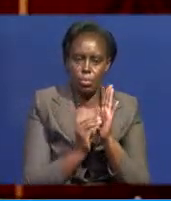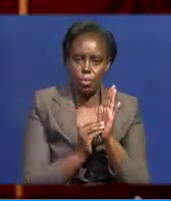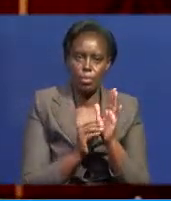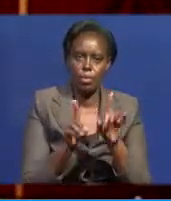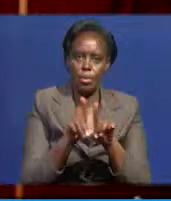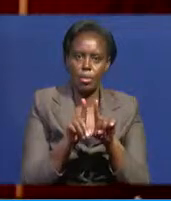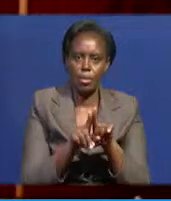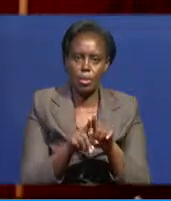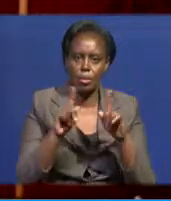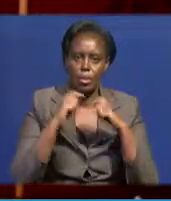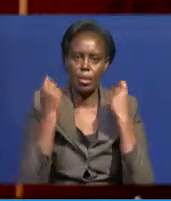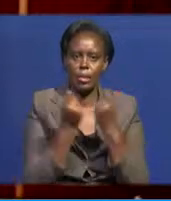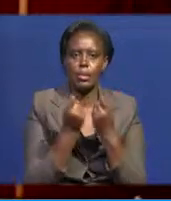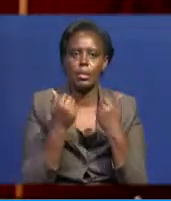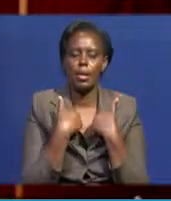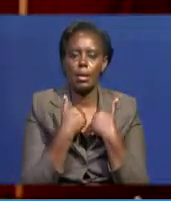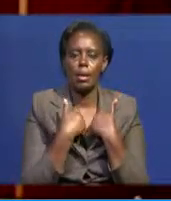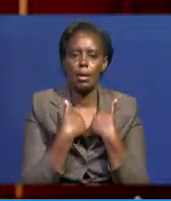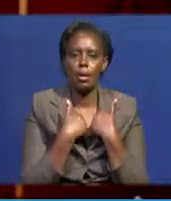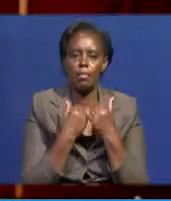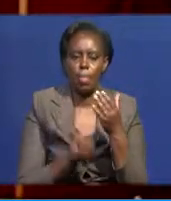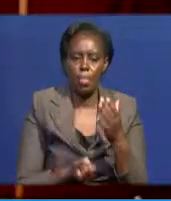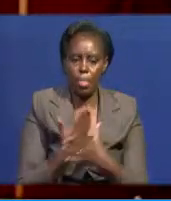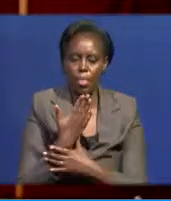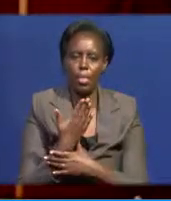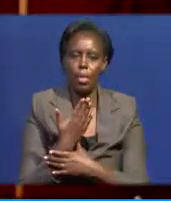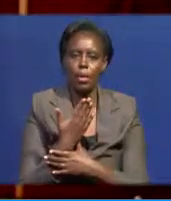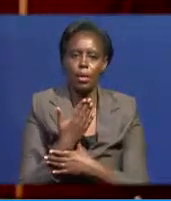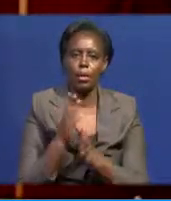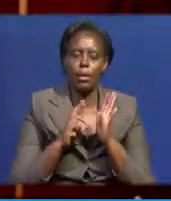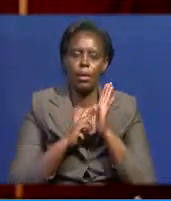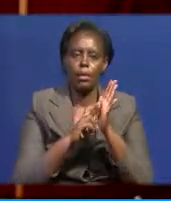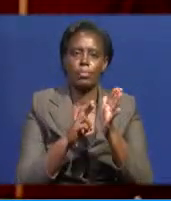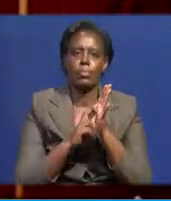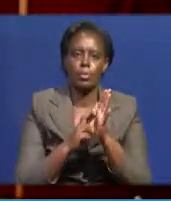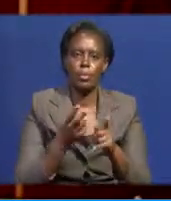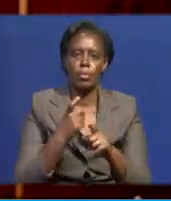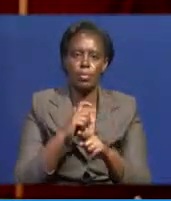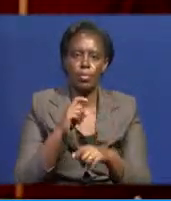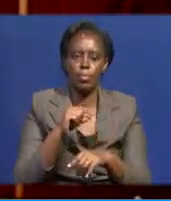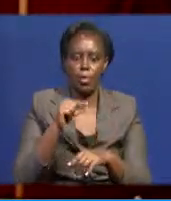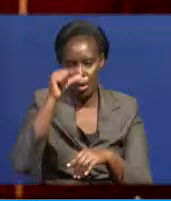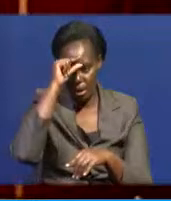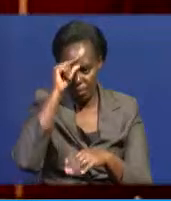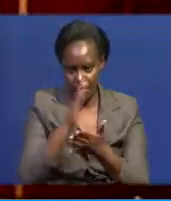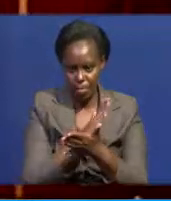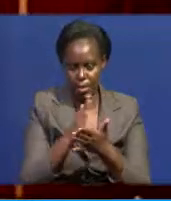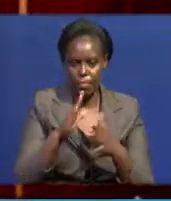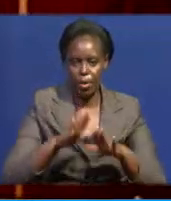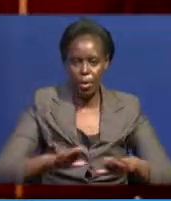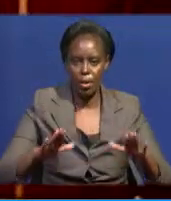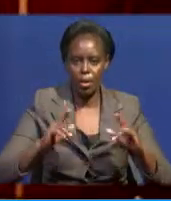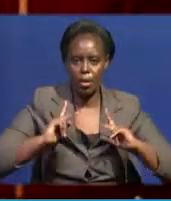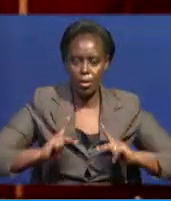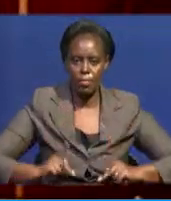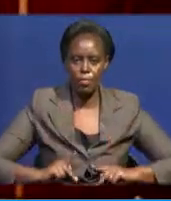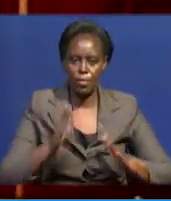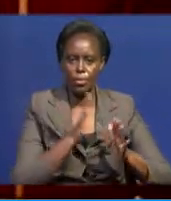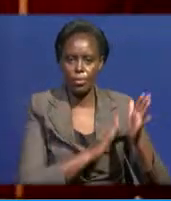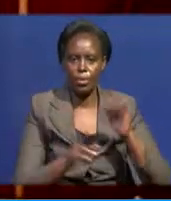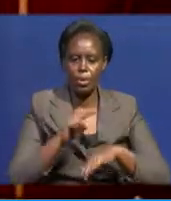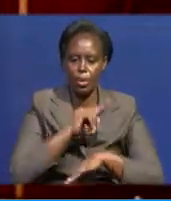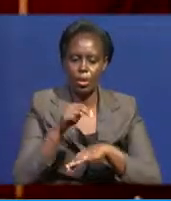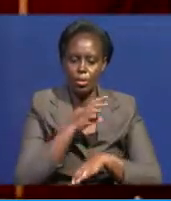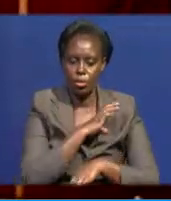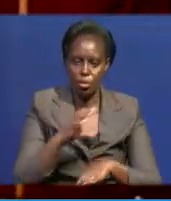and this the team has been constituted with a representative from the State Department of Lands and Swissco Planning, National